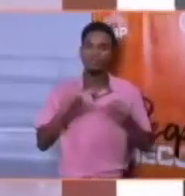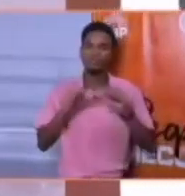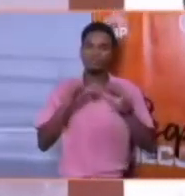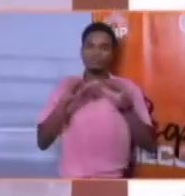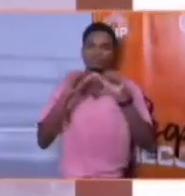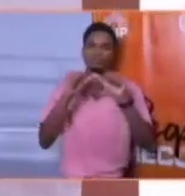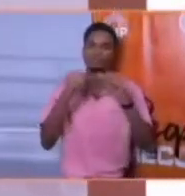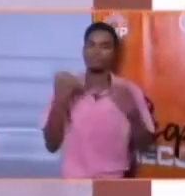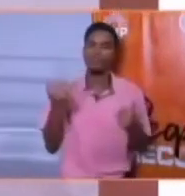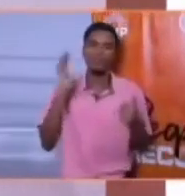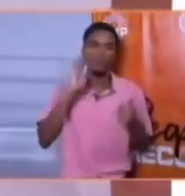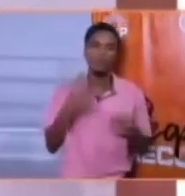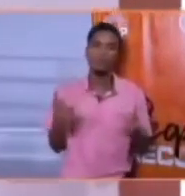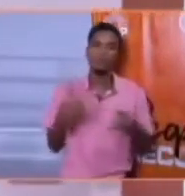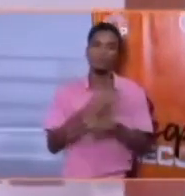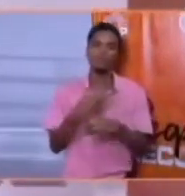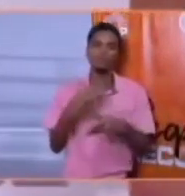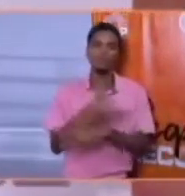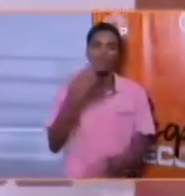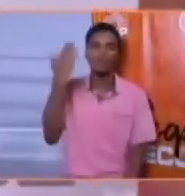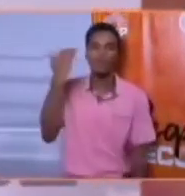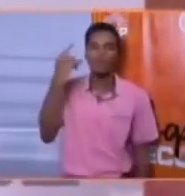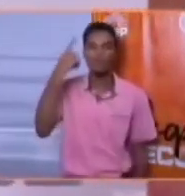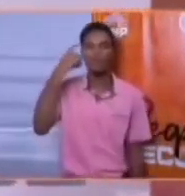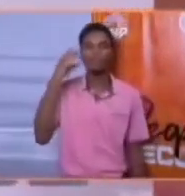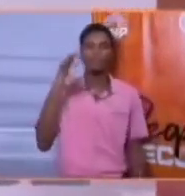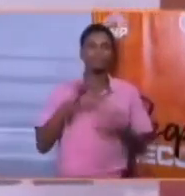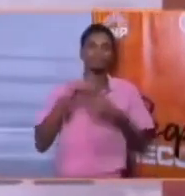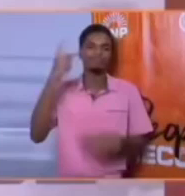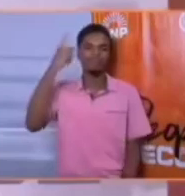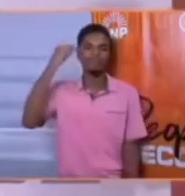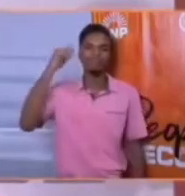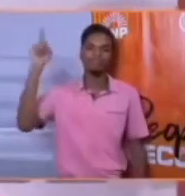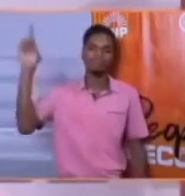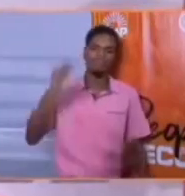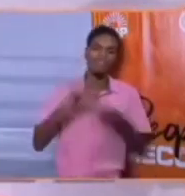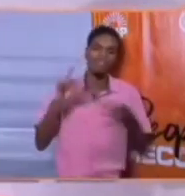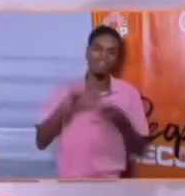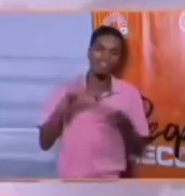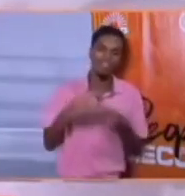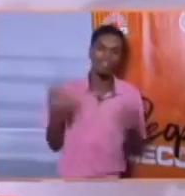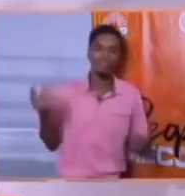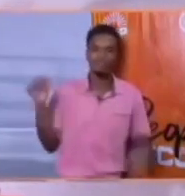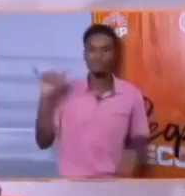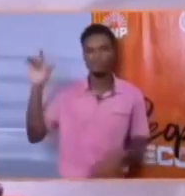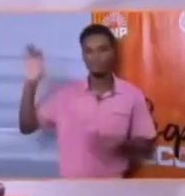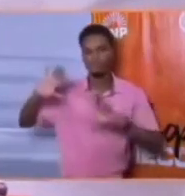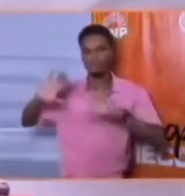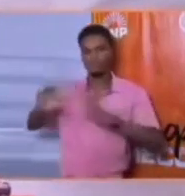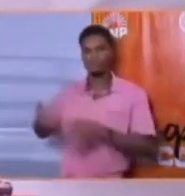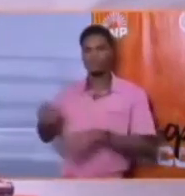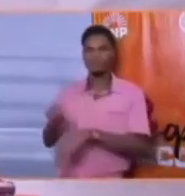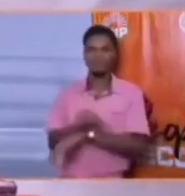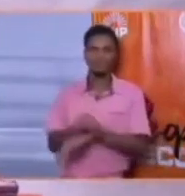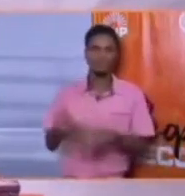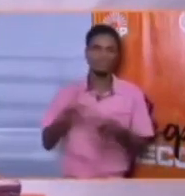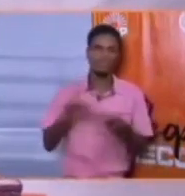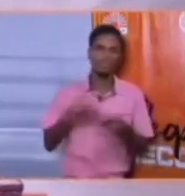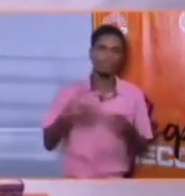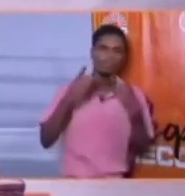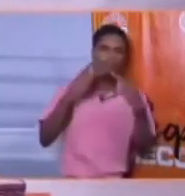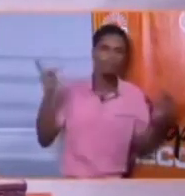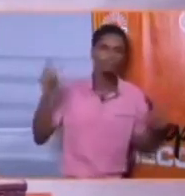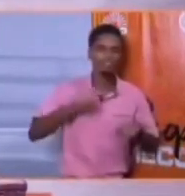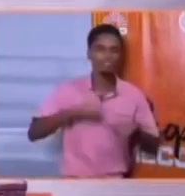made worse by the Prime Minister's gag order on his cabinet ministers and MPs speaking publicly on